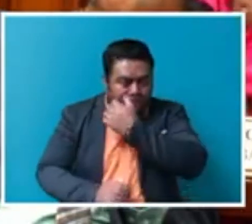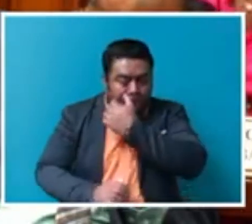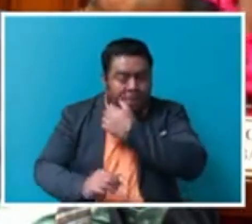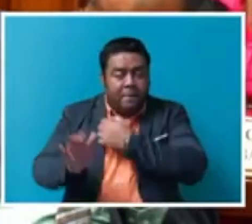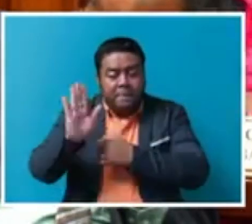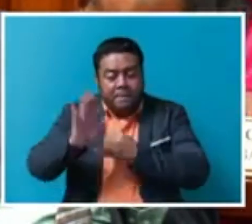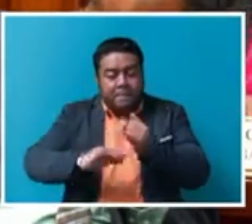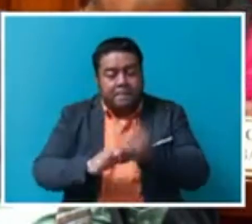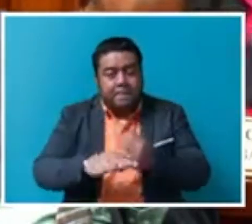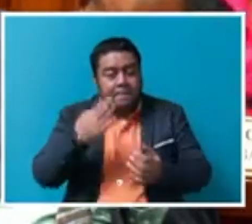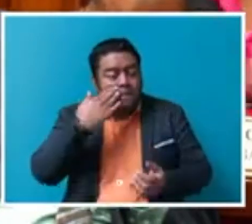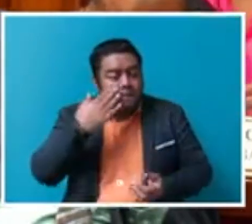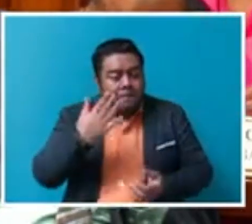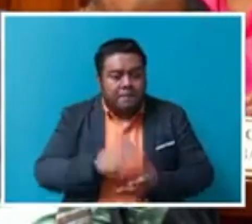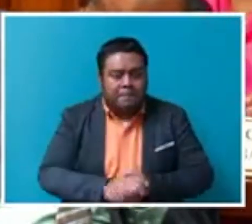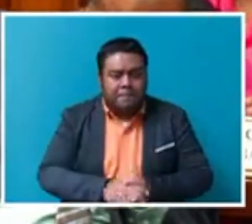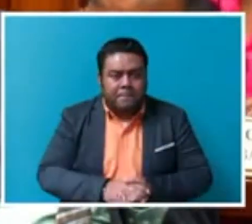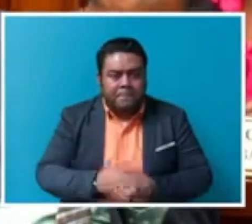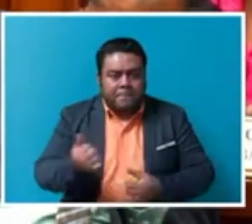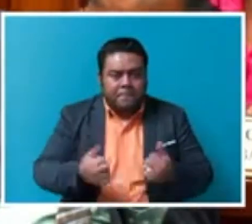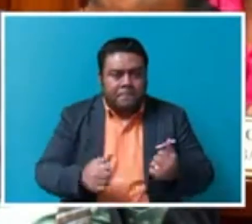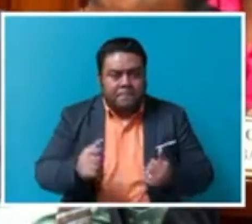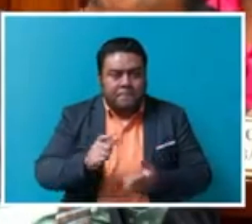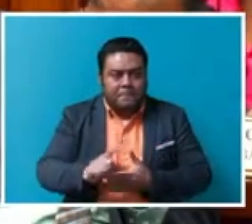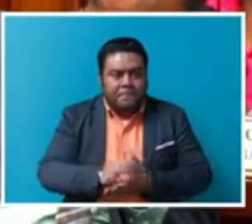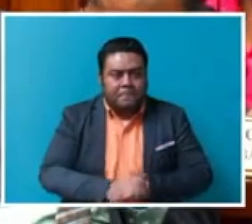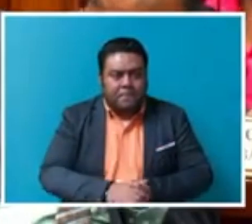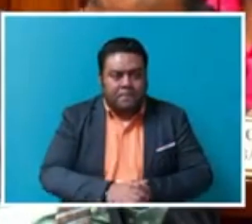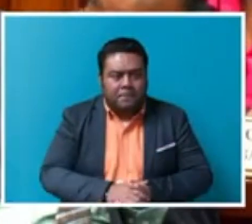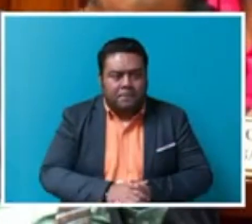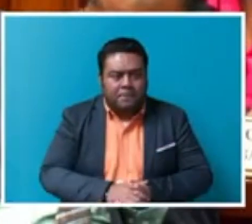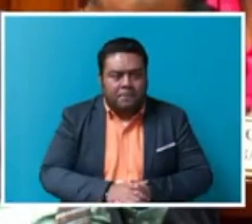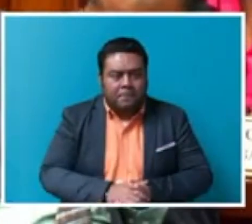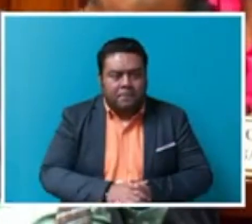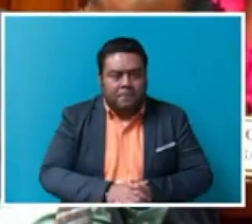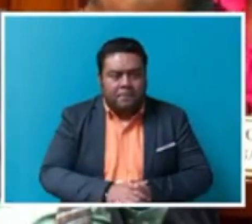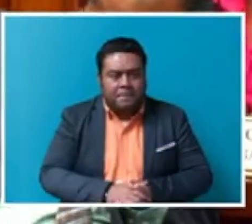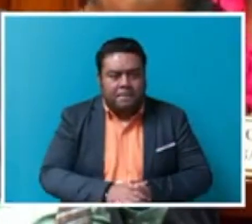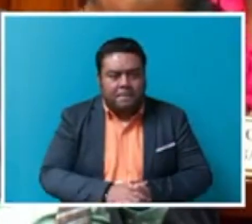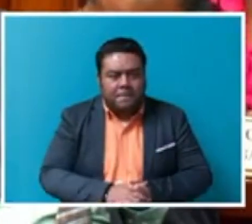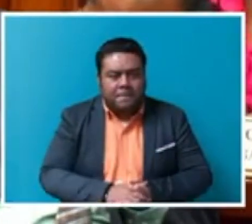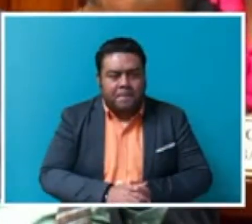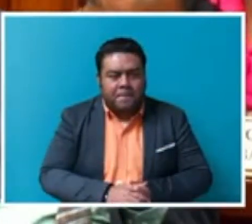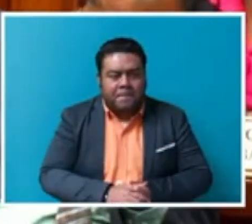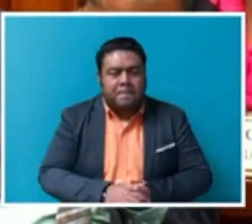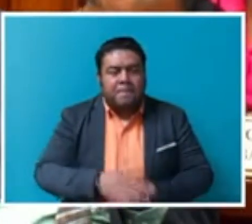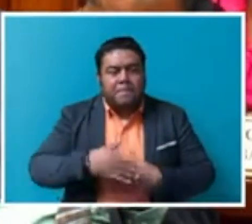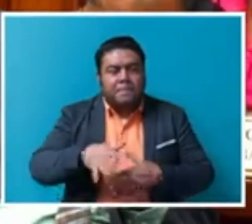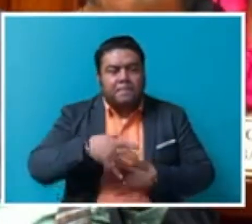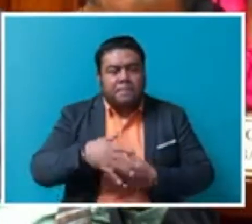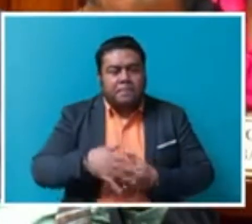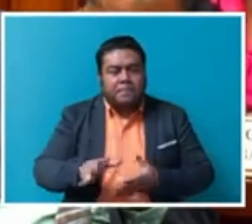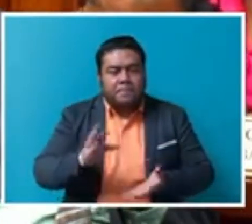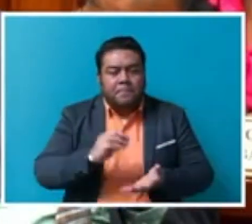driver conduct and passenger safety. The government remains committed to lifting standards across our public transport system, not just through